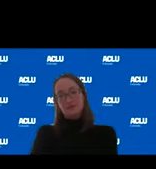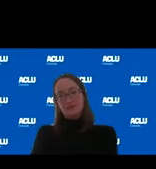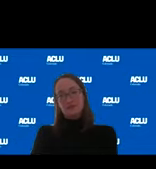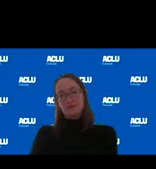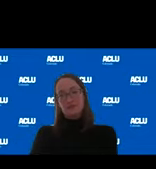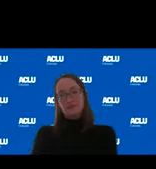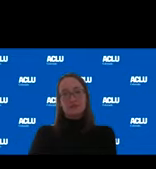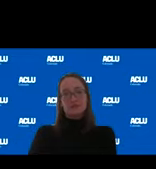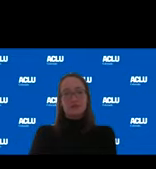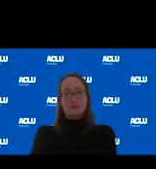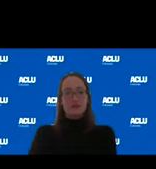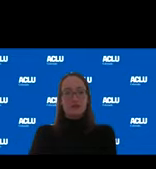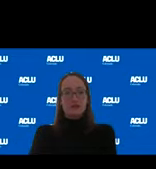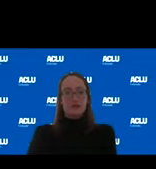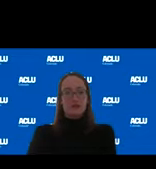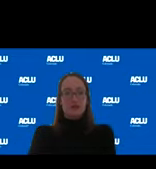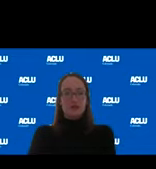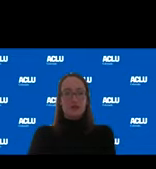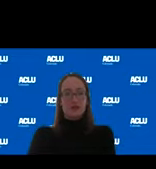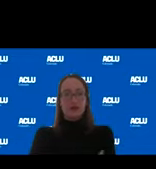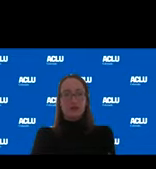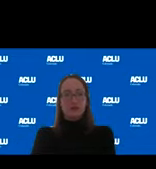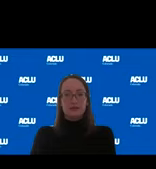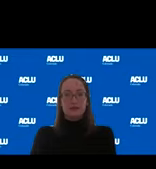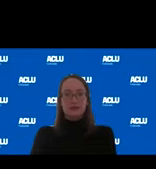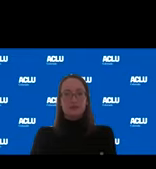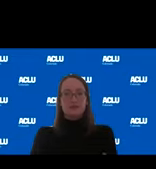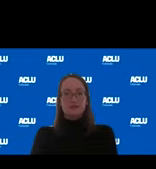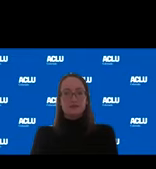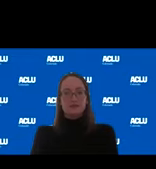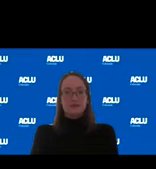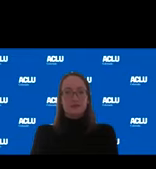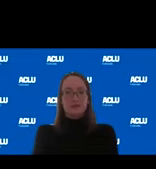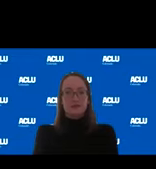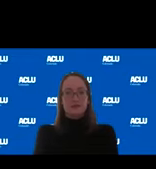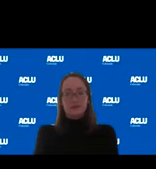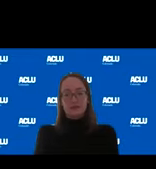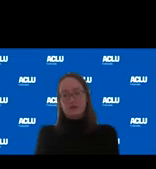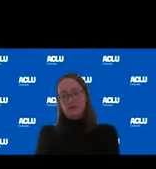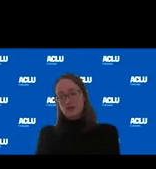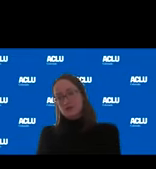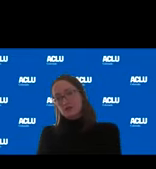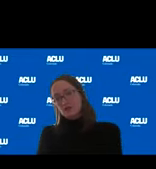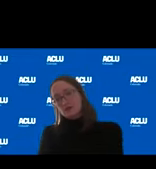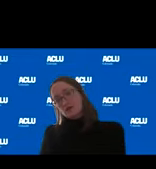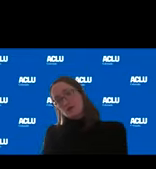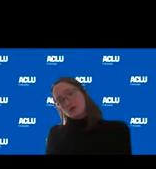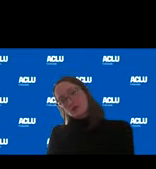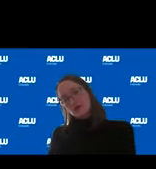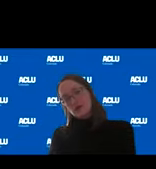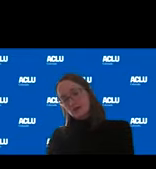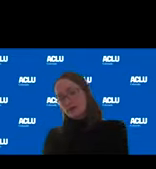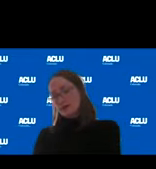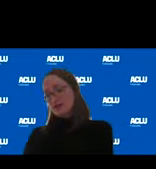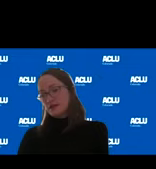Local 105, where she helped fight for fair wages. She is dedicated to Coloradans' voting rights,